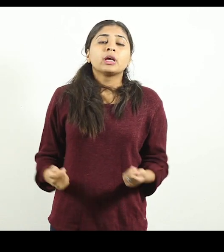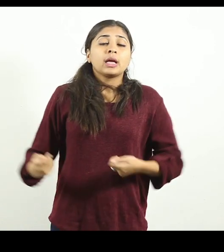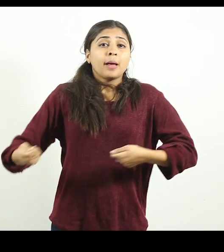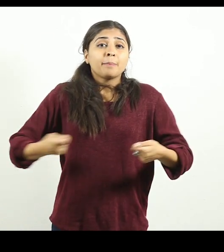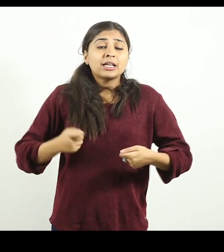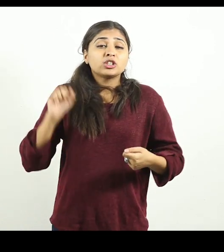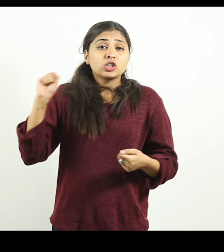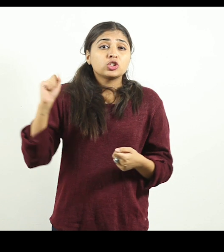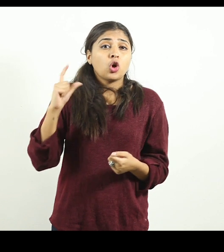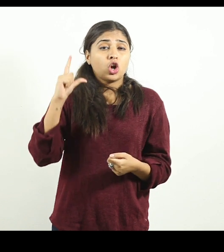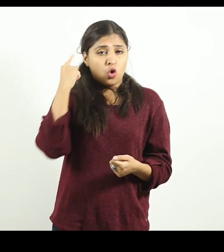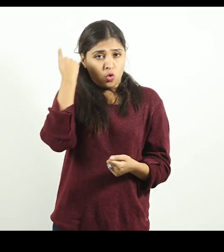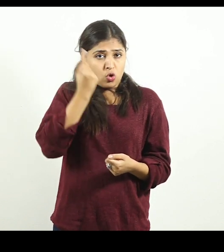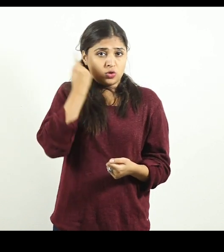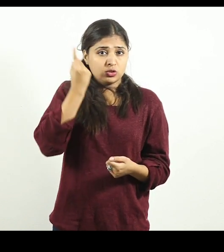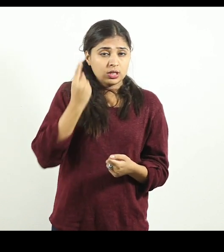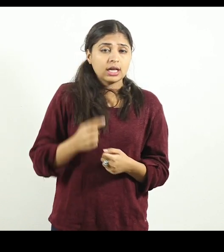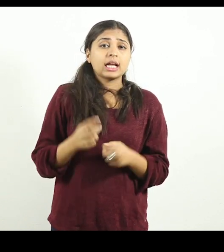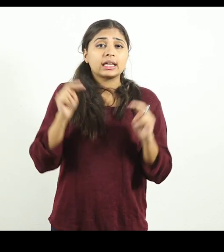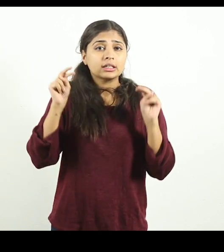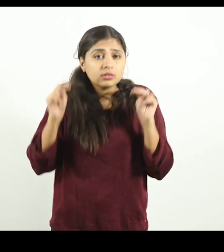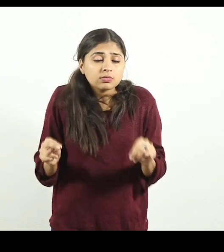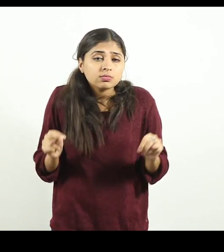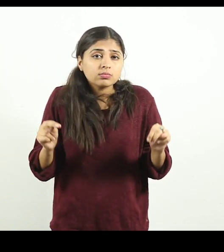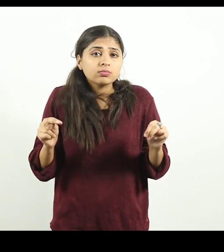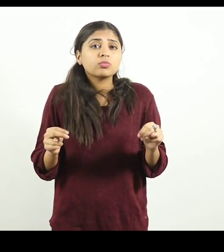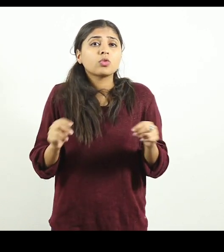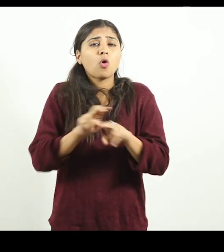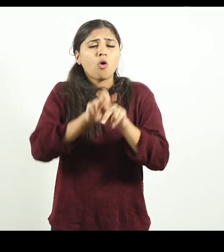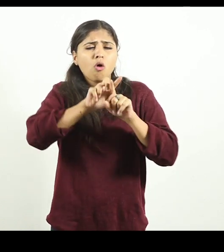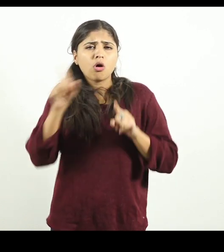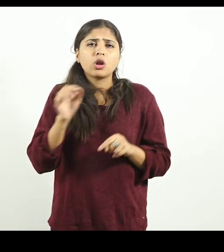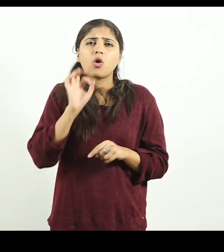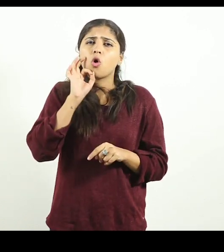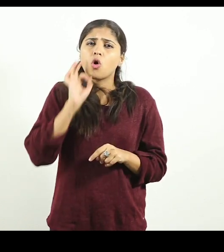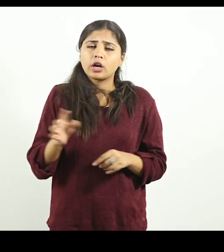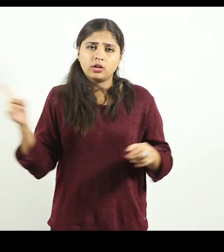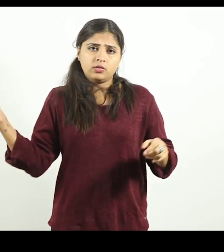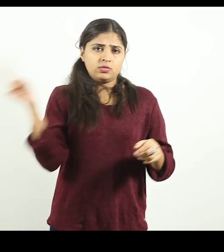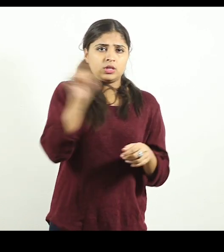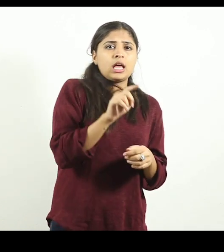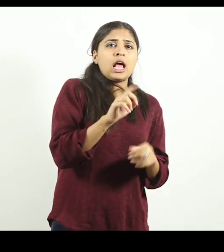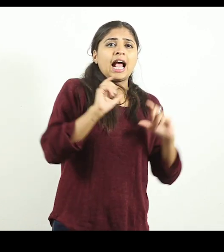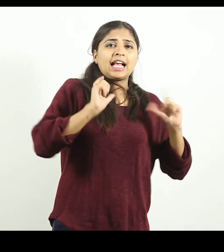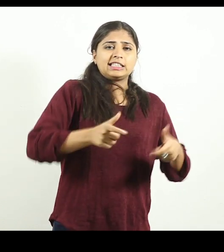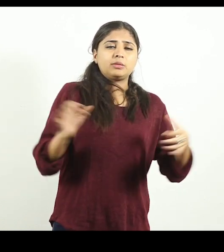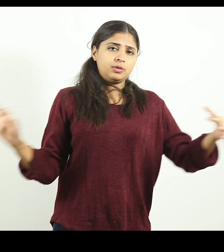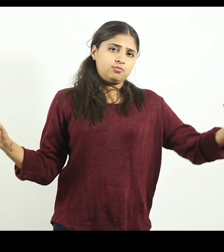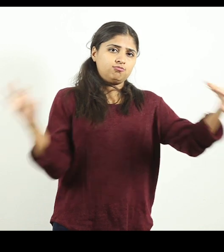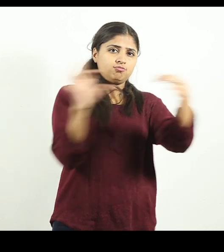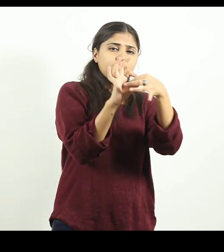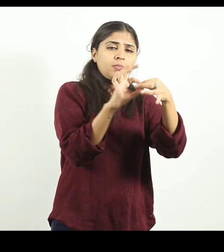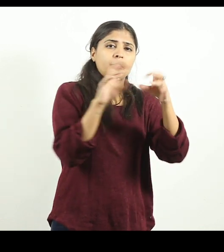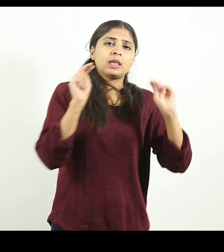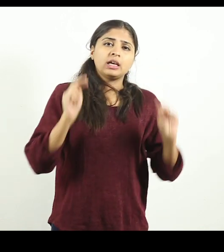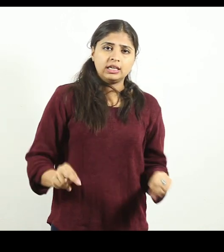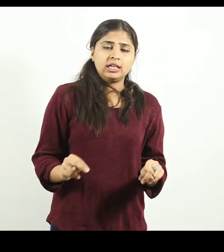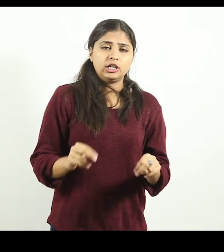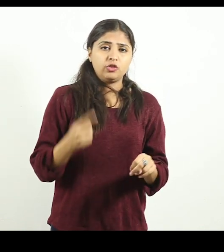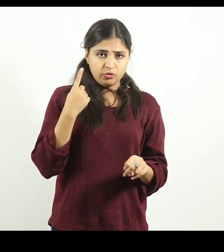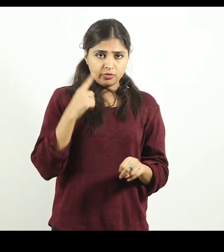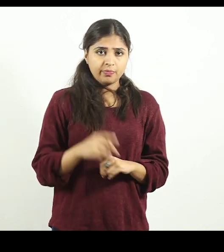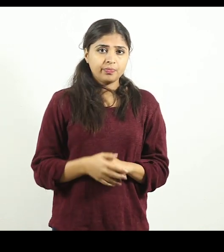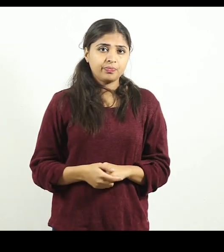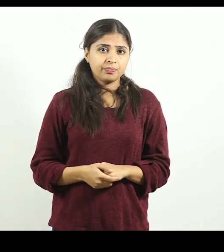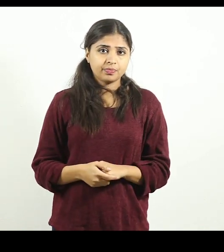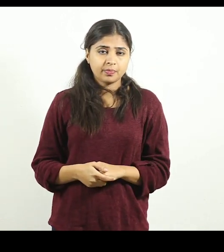Business logic requires that all orders must be associated with the customer that is already into the customer table. To enforce